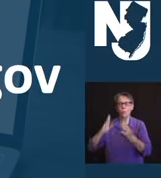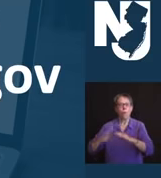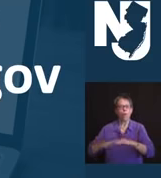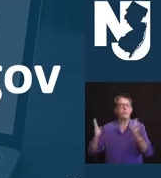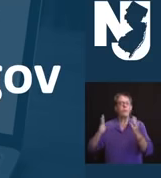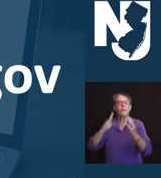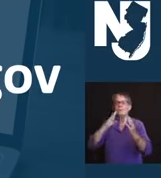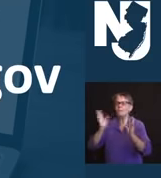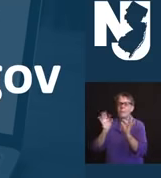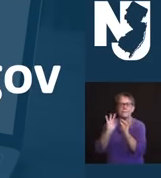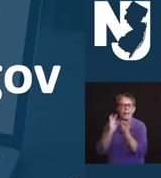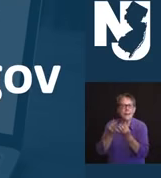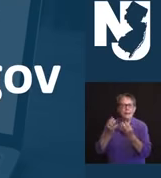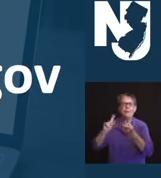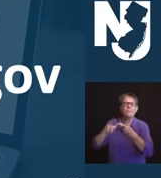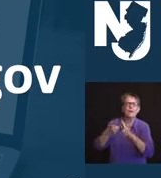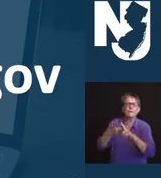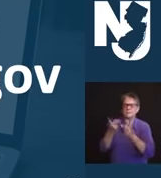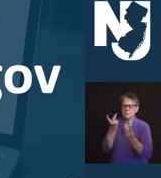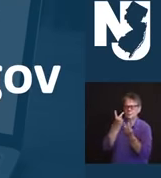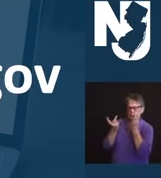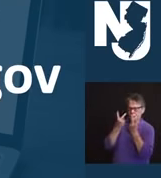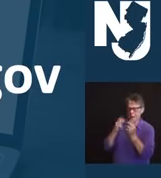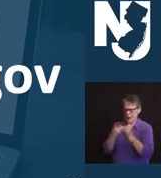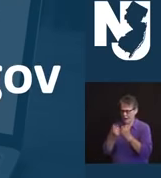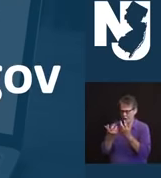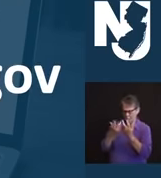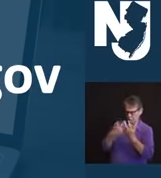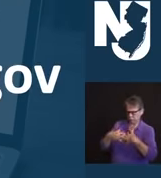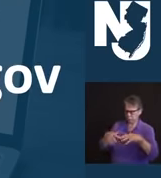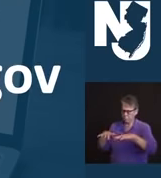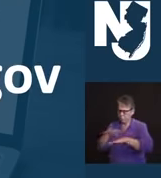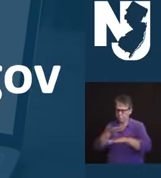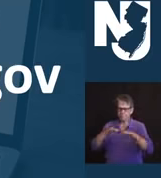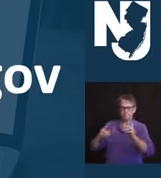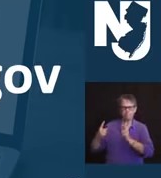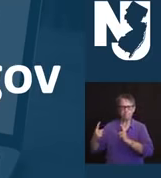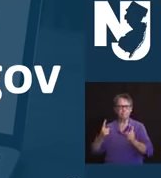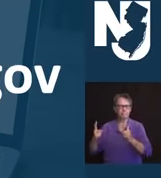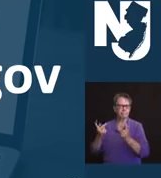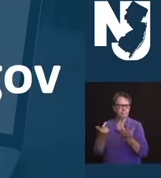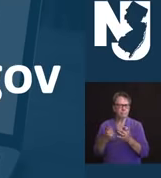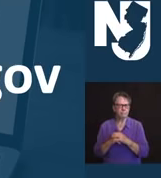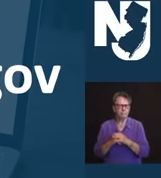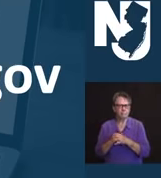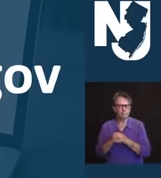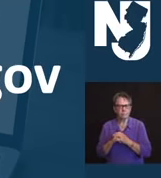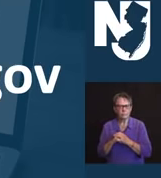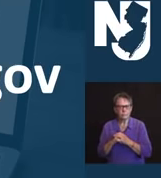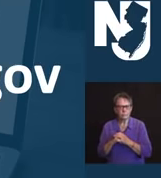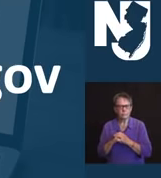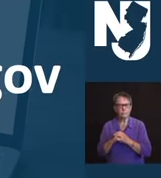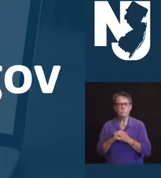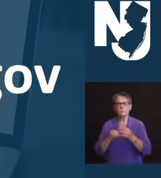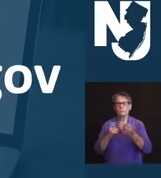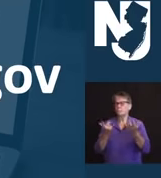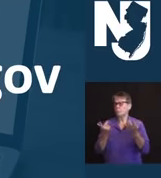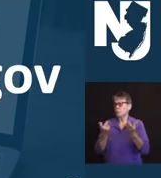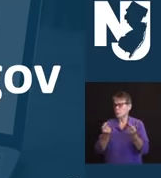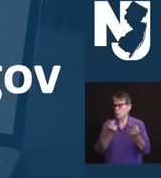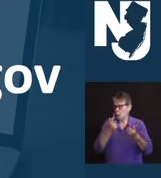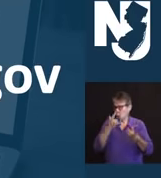fully expect that they will include mandatory face coverings and masks and health screenings for all visitors and staff.